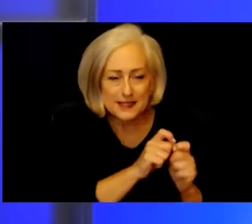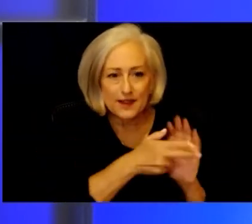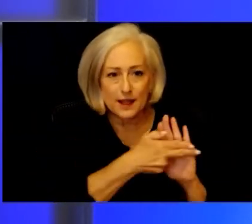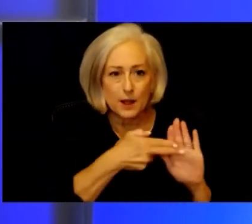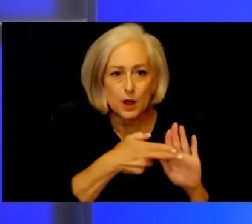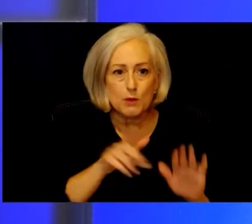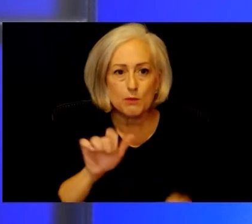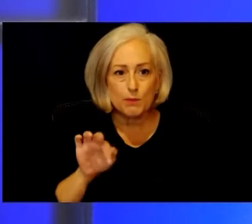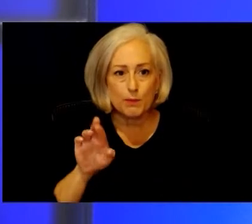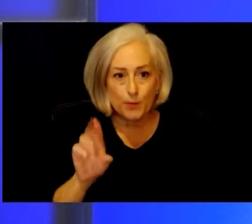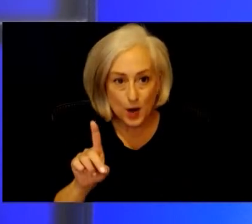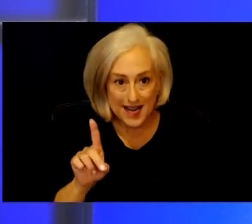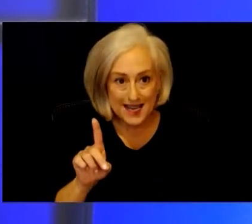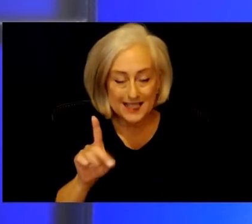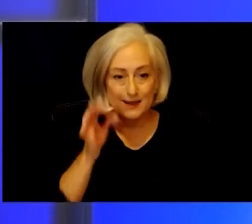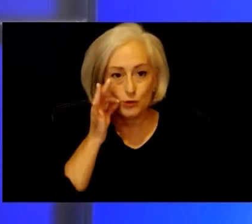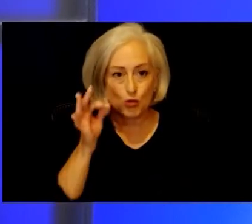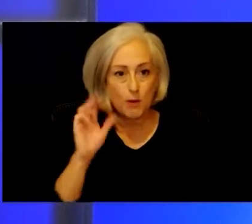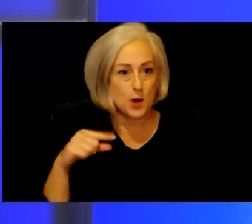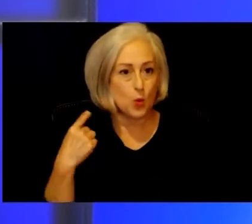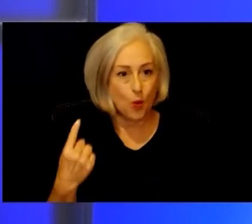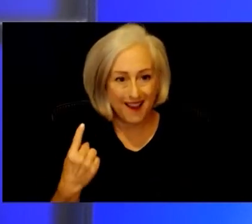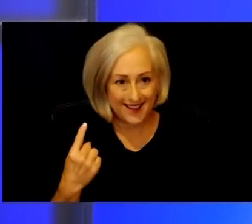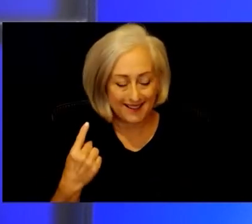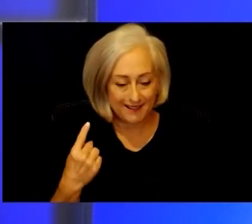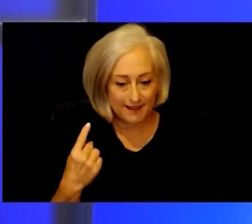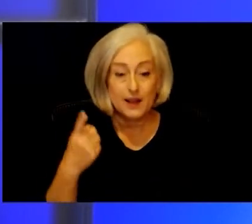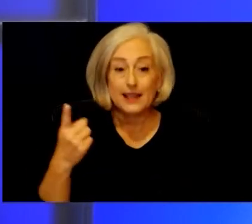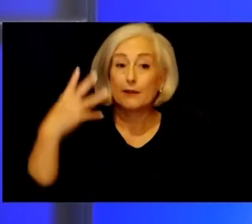strawberries. And so if you go out in your garden or,